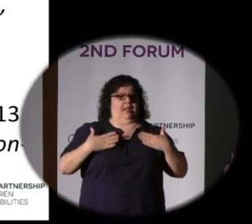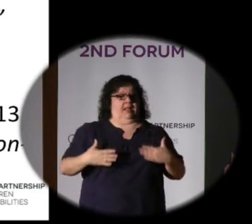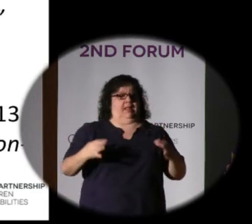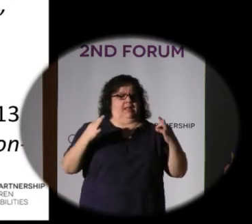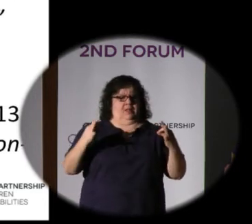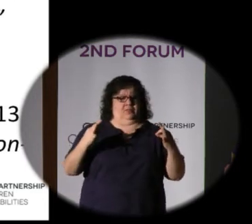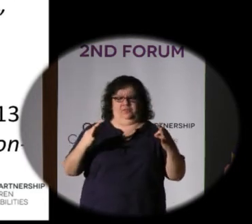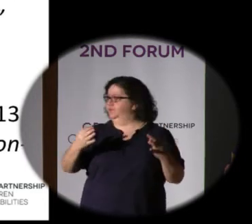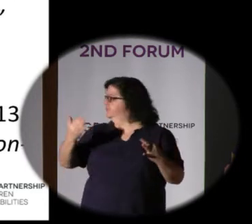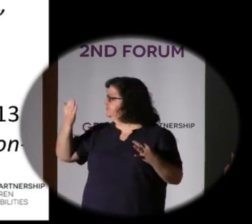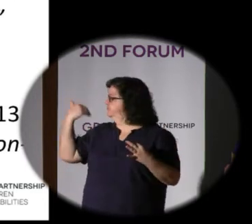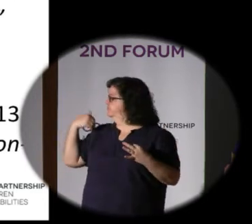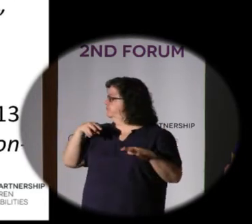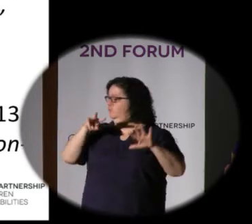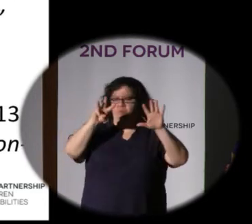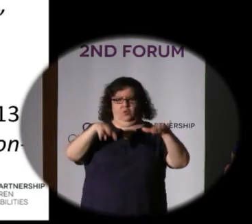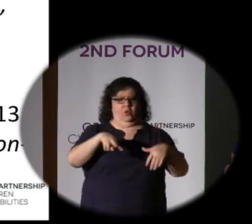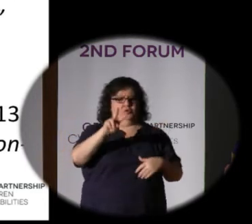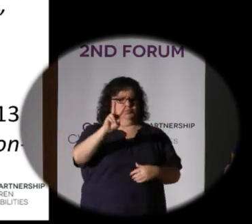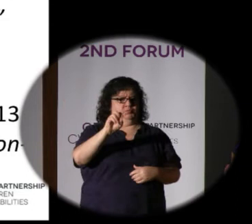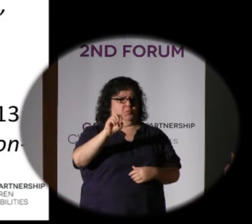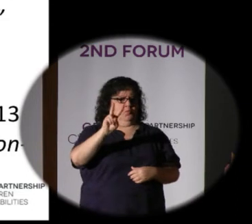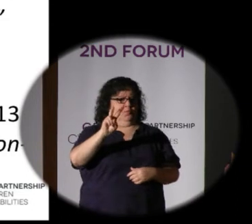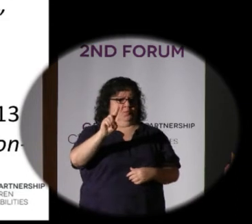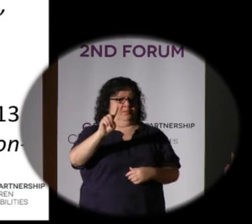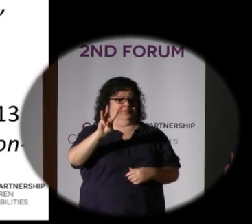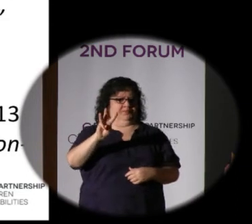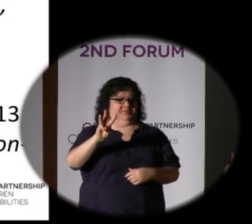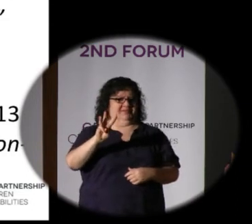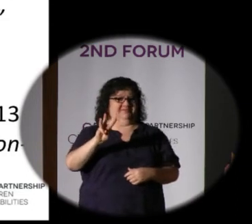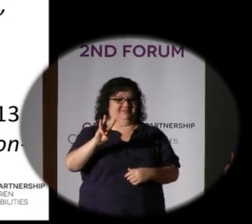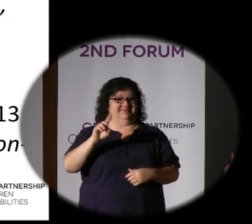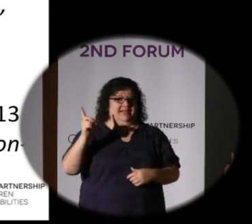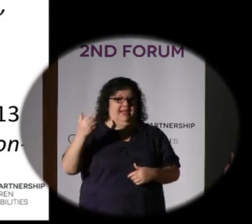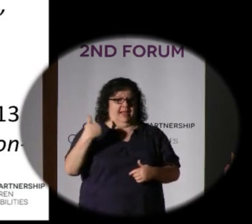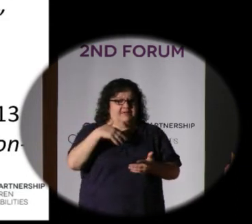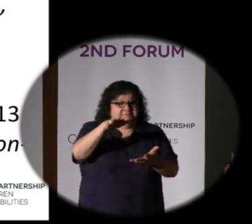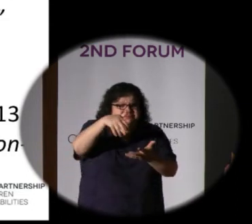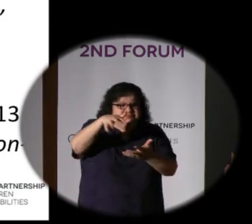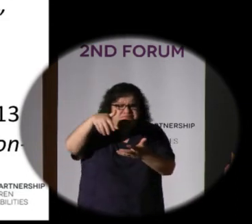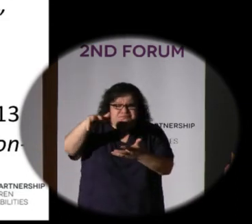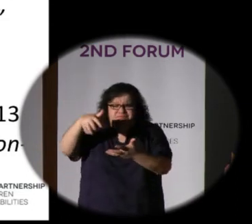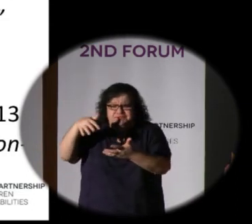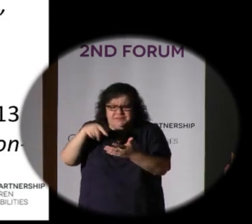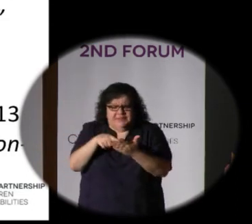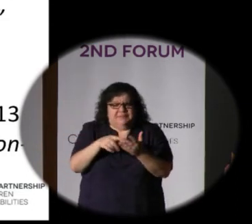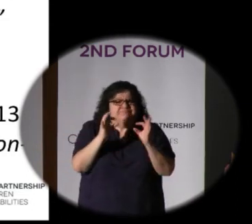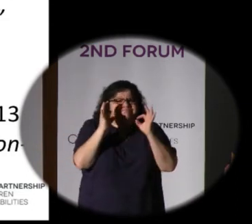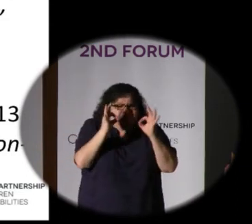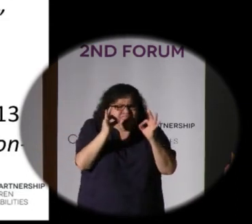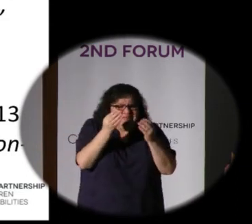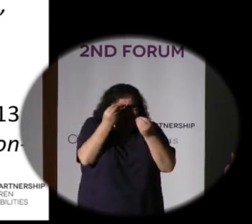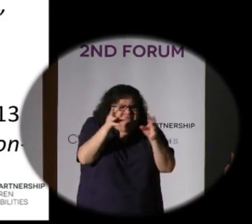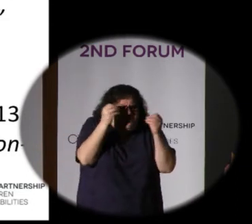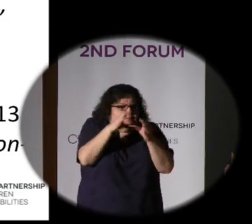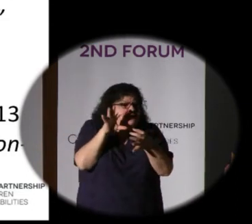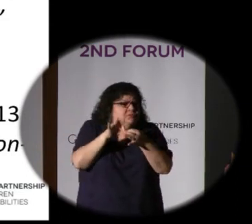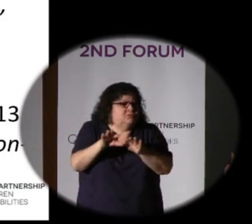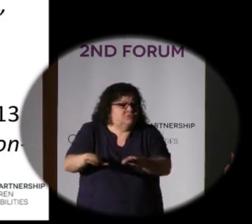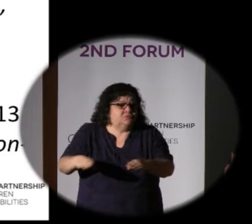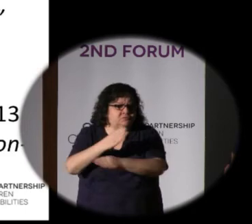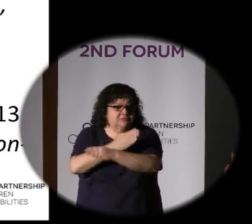information and pull together best available evidence about children with disabilities and nutrition. So that's been a great achievement for the group this